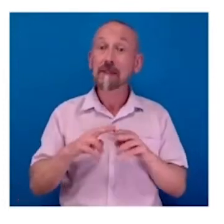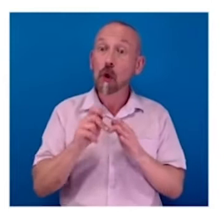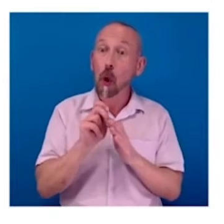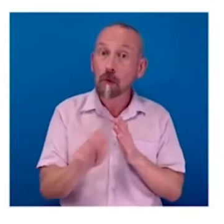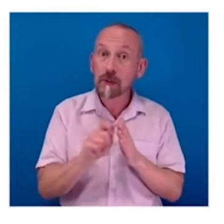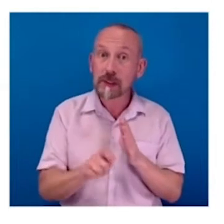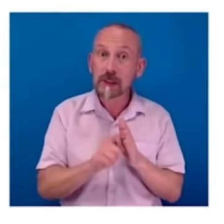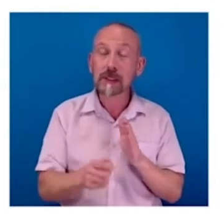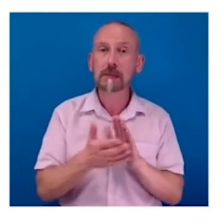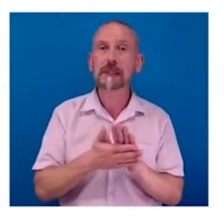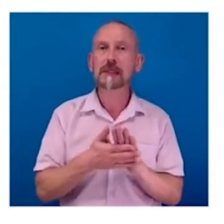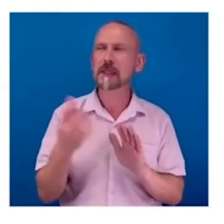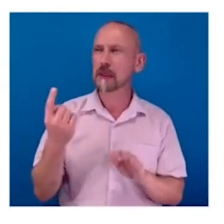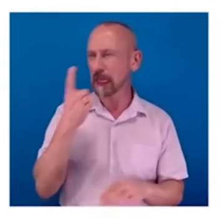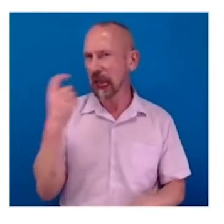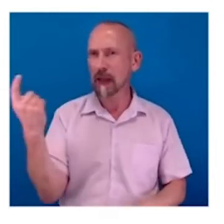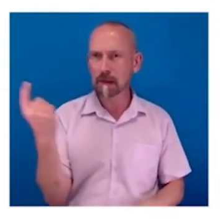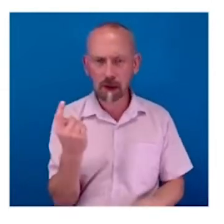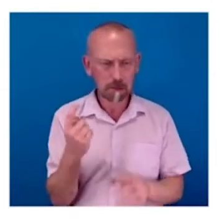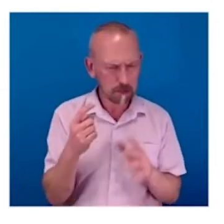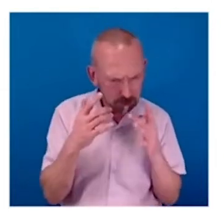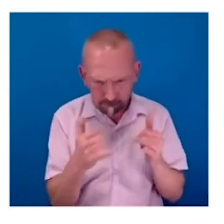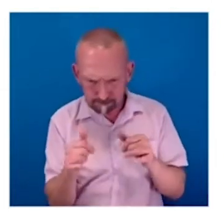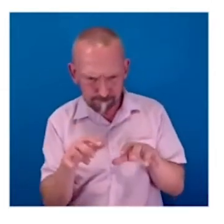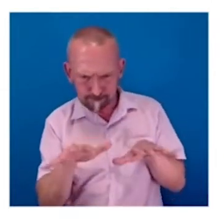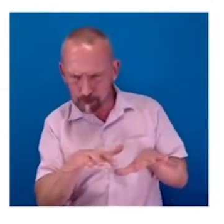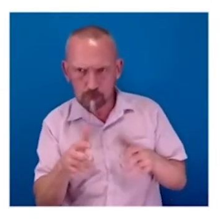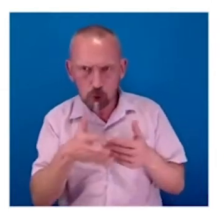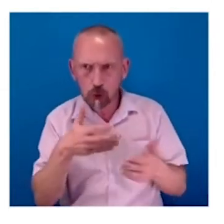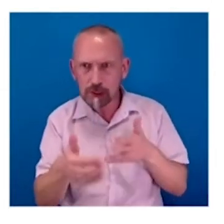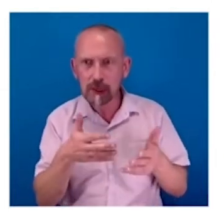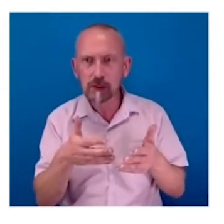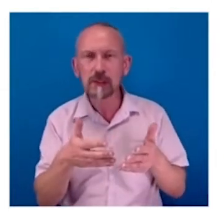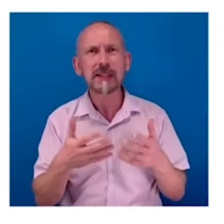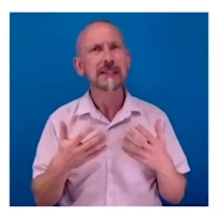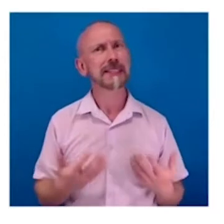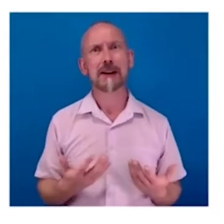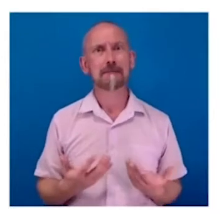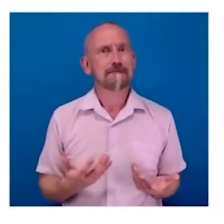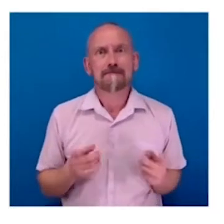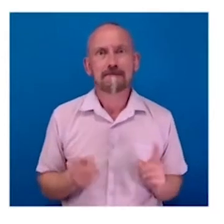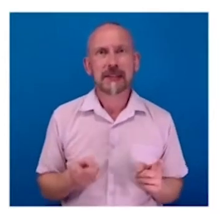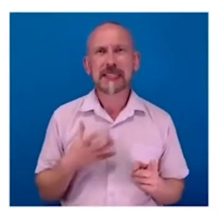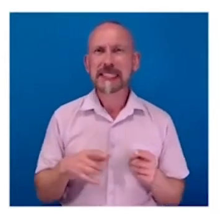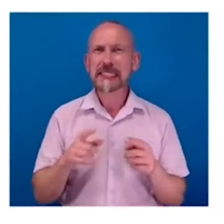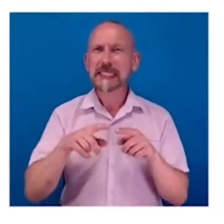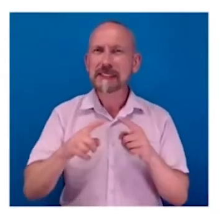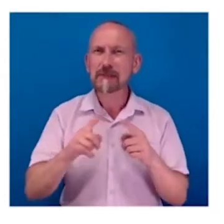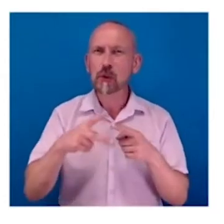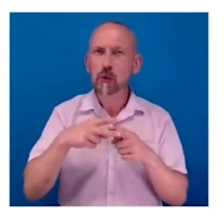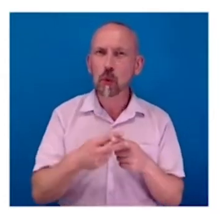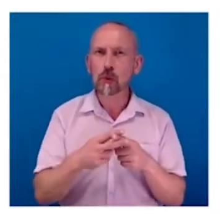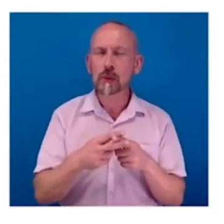be. Mm-hmm. Although what I've learned is that, you need a suite of tools that can help you. So I use a lot like Be My Eyes